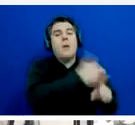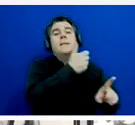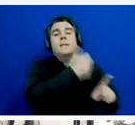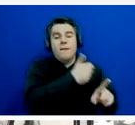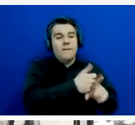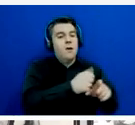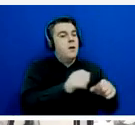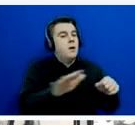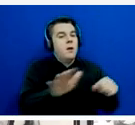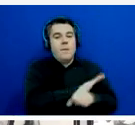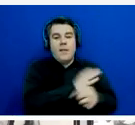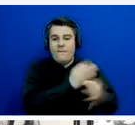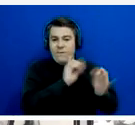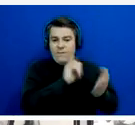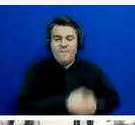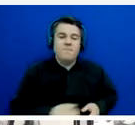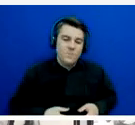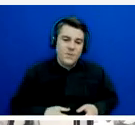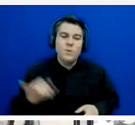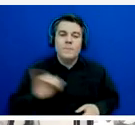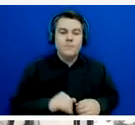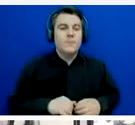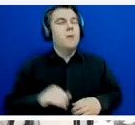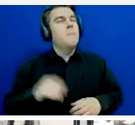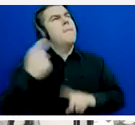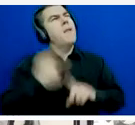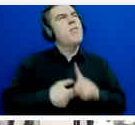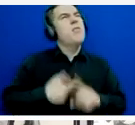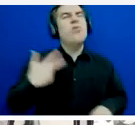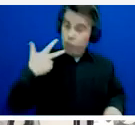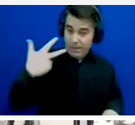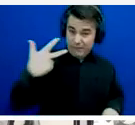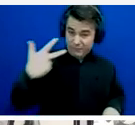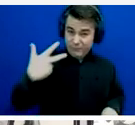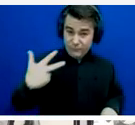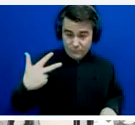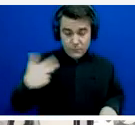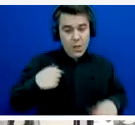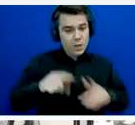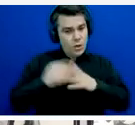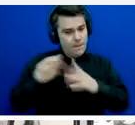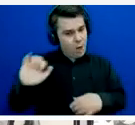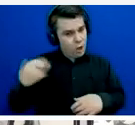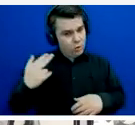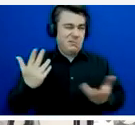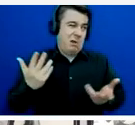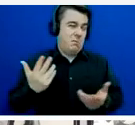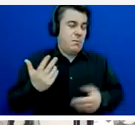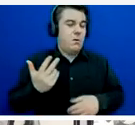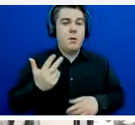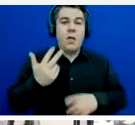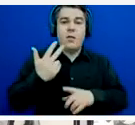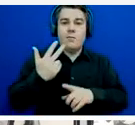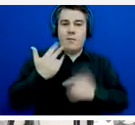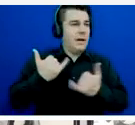completely free of that as well. By month 3, so I started in March. So like by 3 months from now,